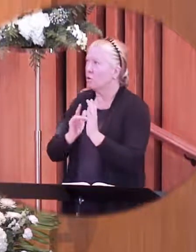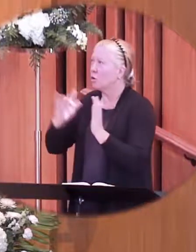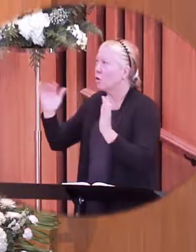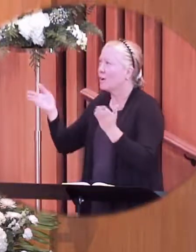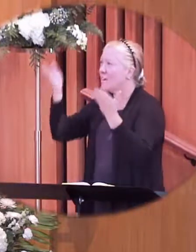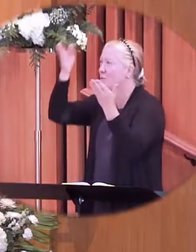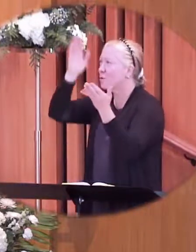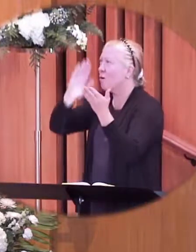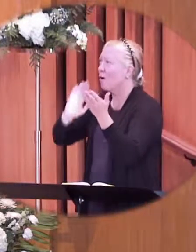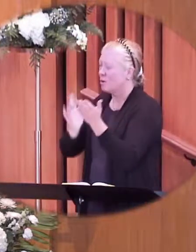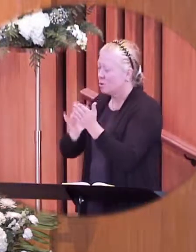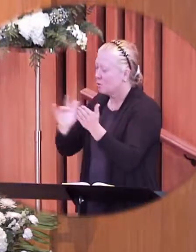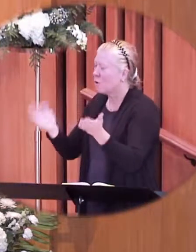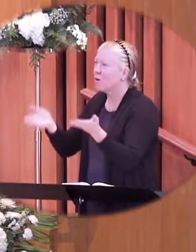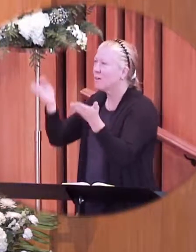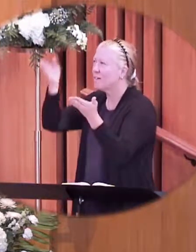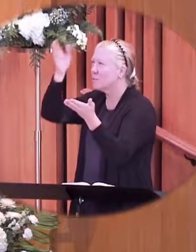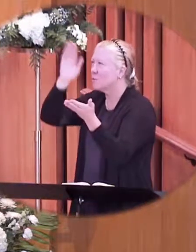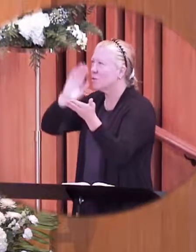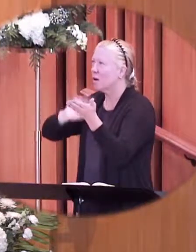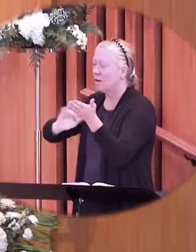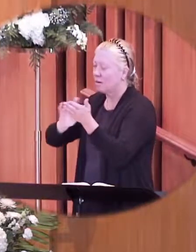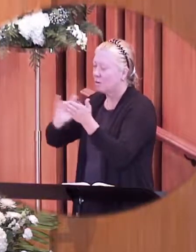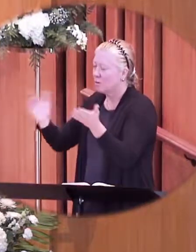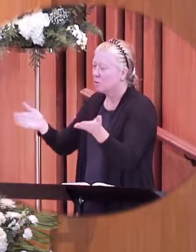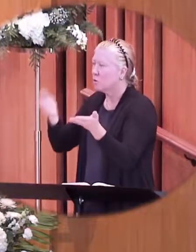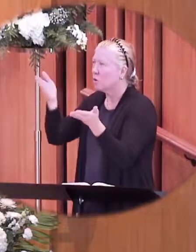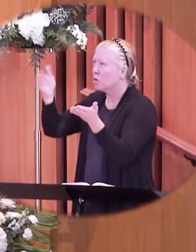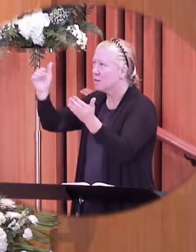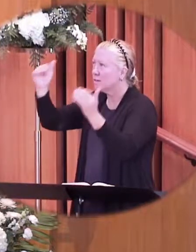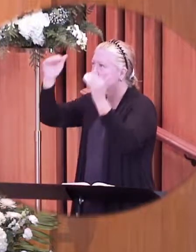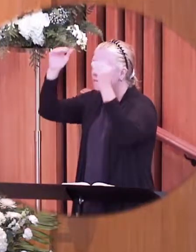Glory to God.